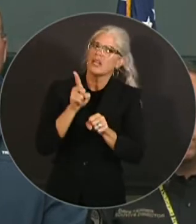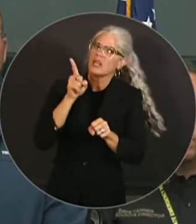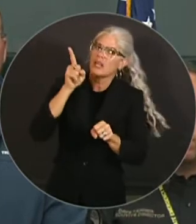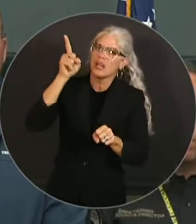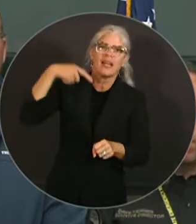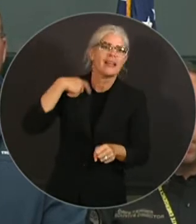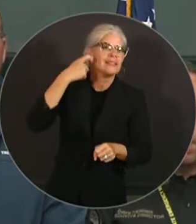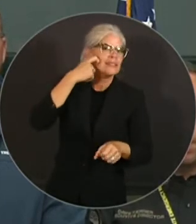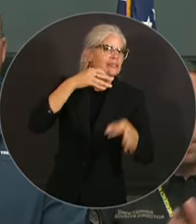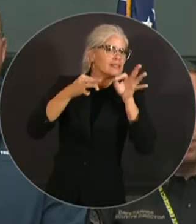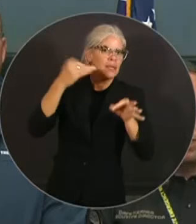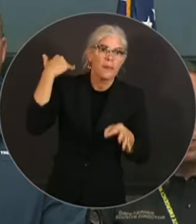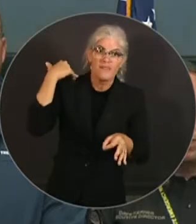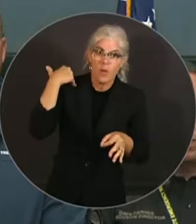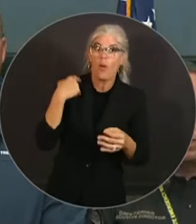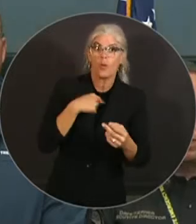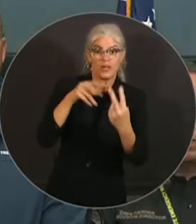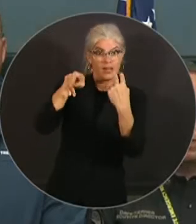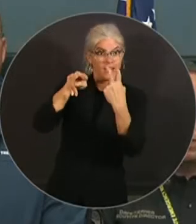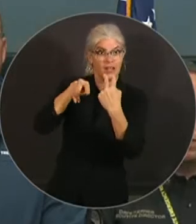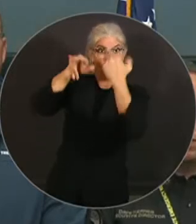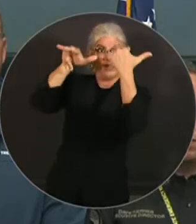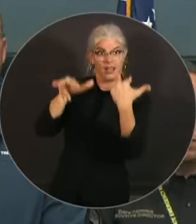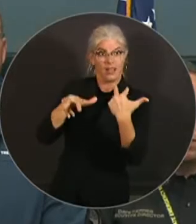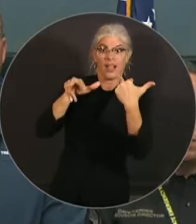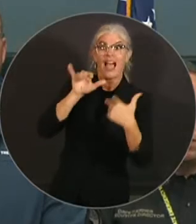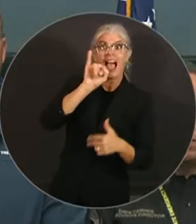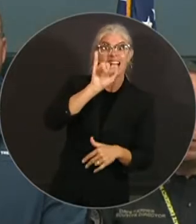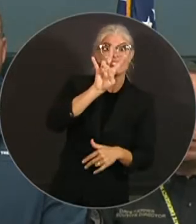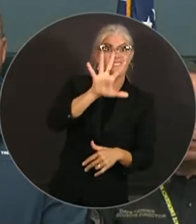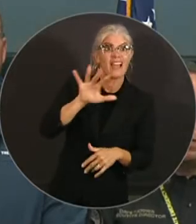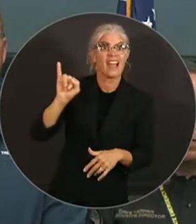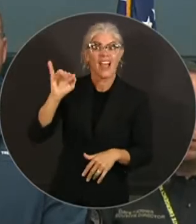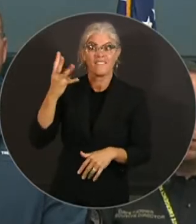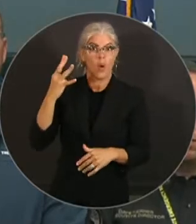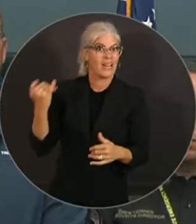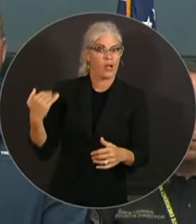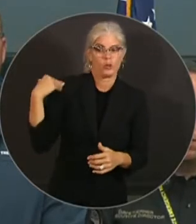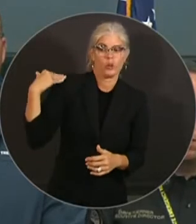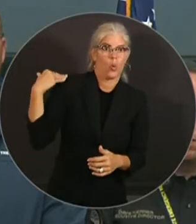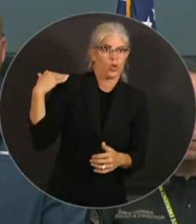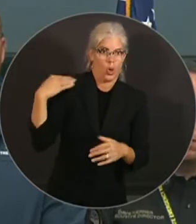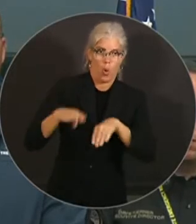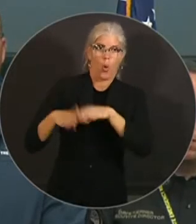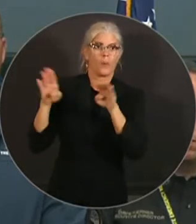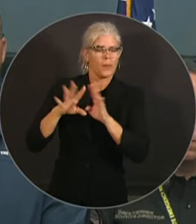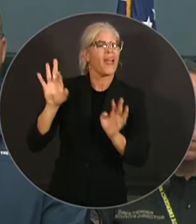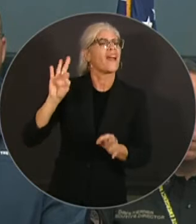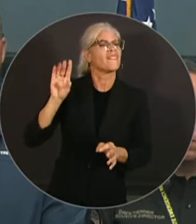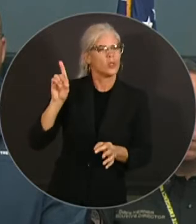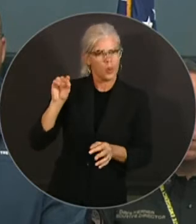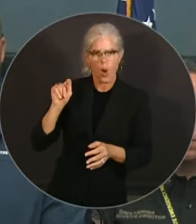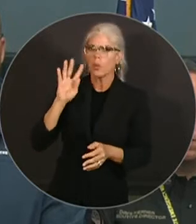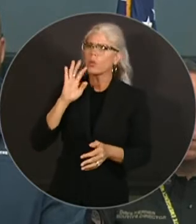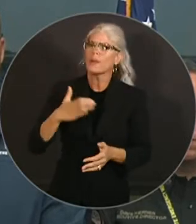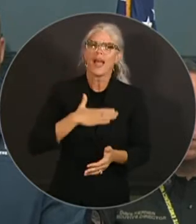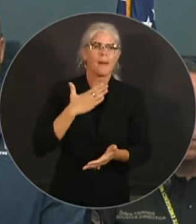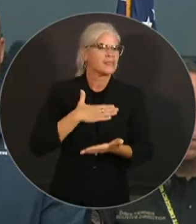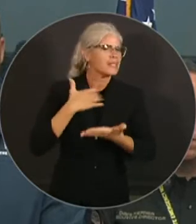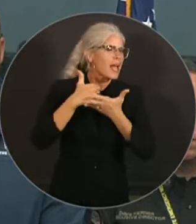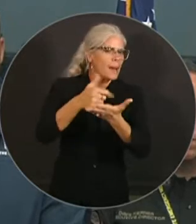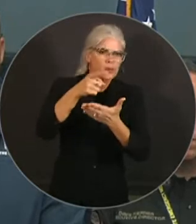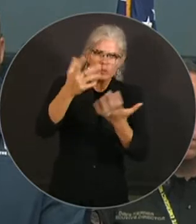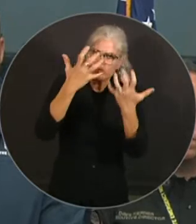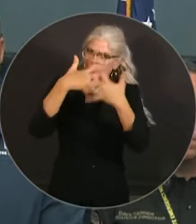the shoulders on 75 and I-4, and obviously FDOT's going to be happy to do whatever we can to facilitate that, but you